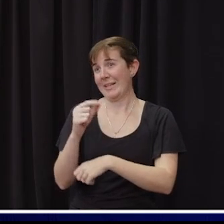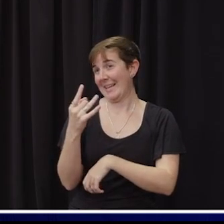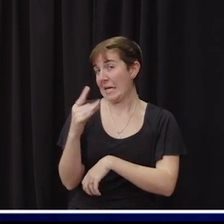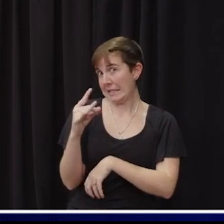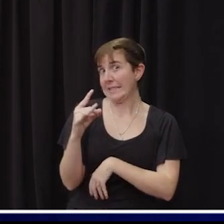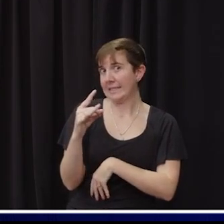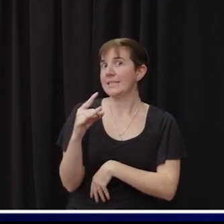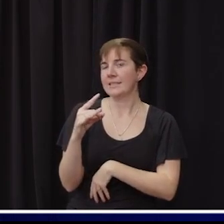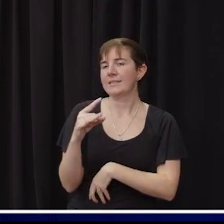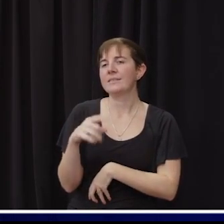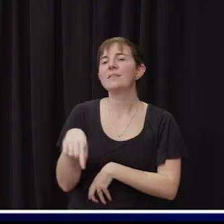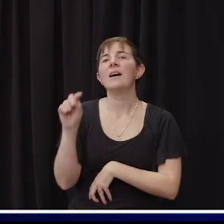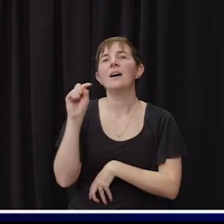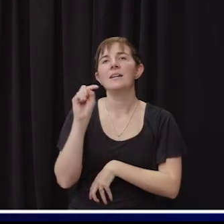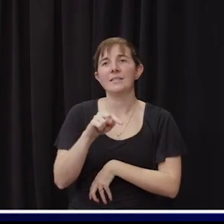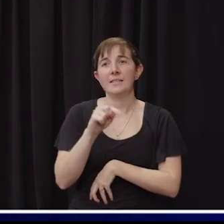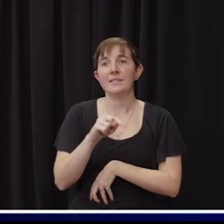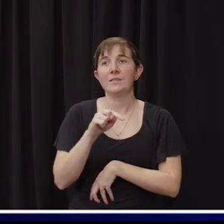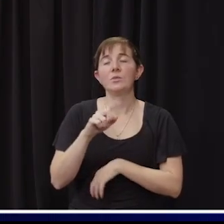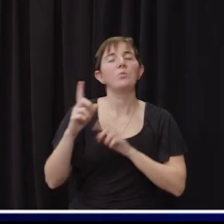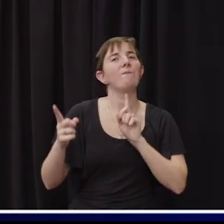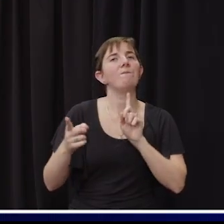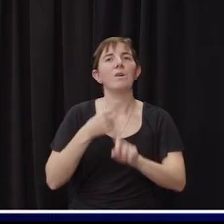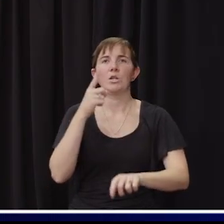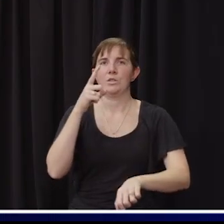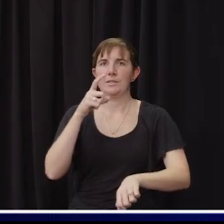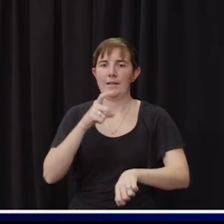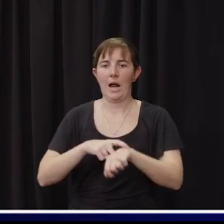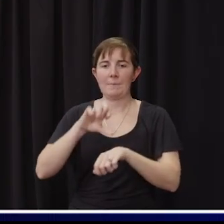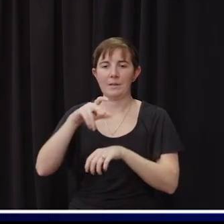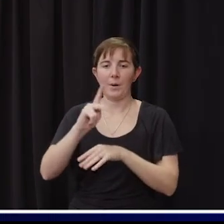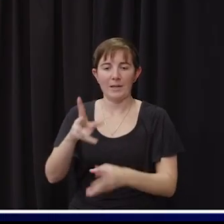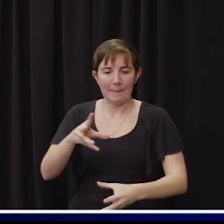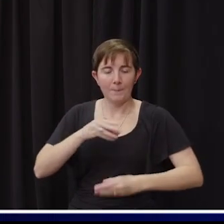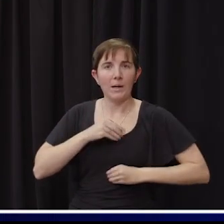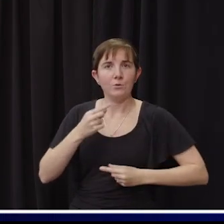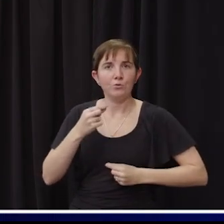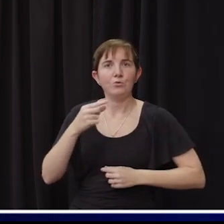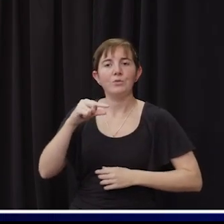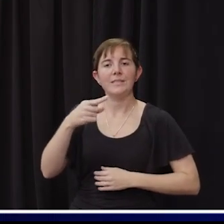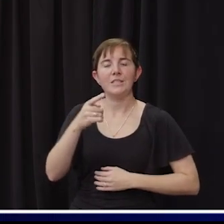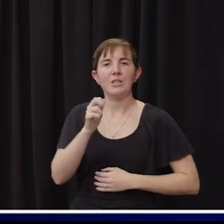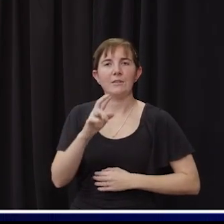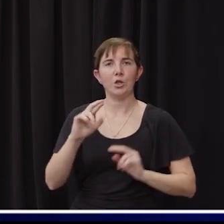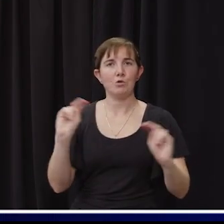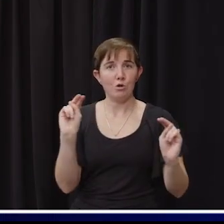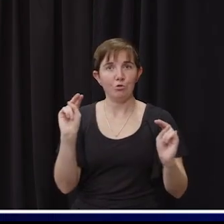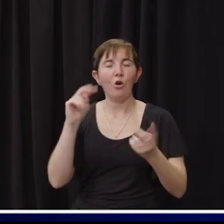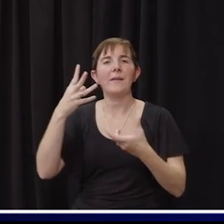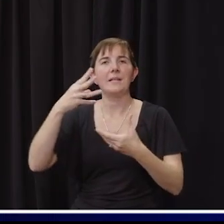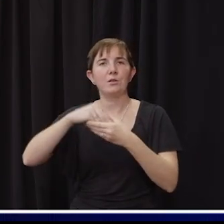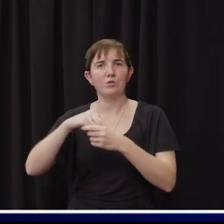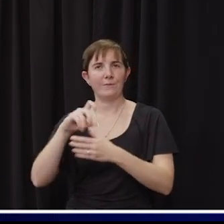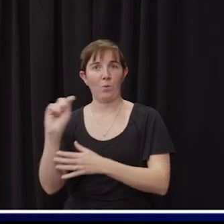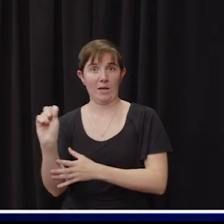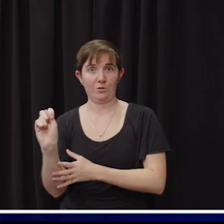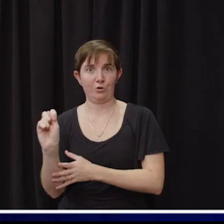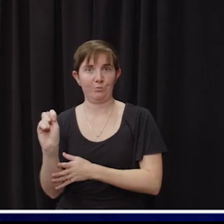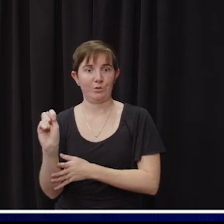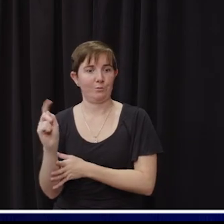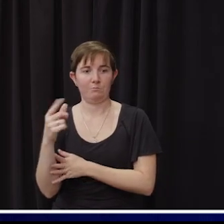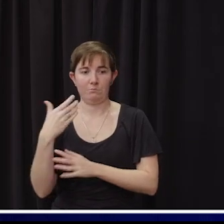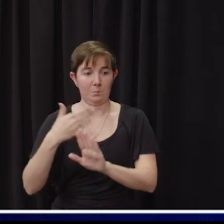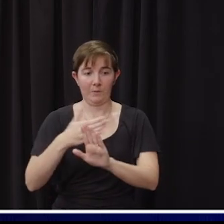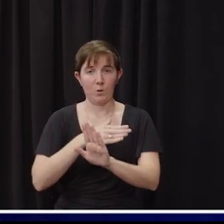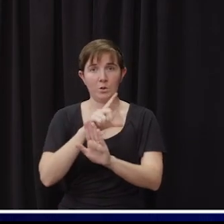because this was the first time that the park embraced gender-neutral and inclusive restrooms. So they hadn't done that